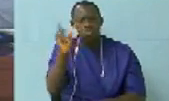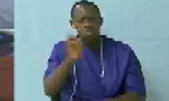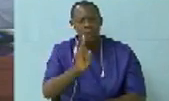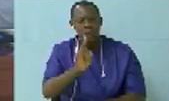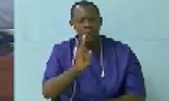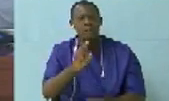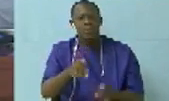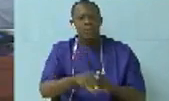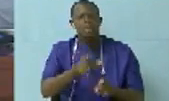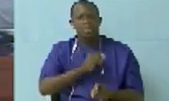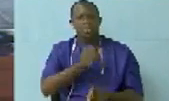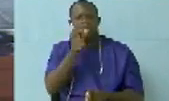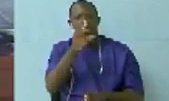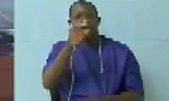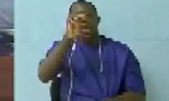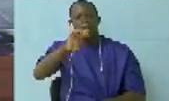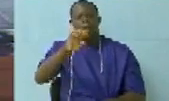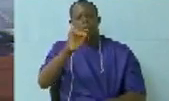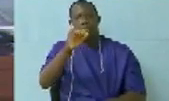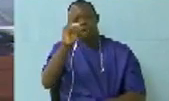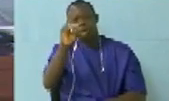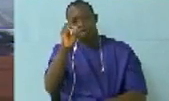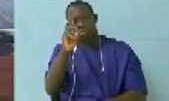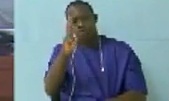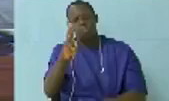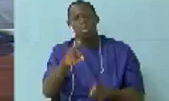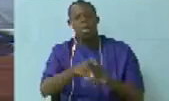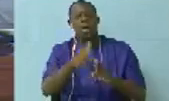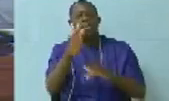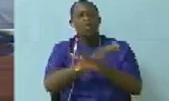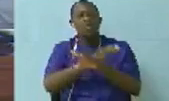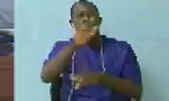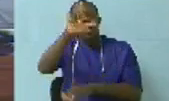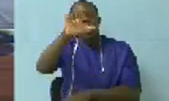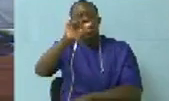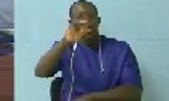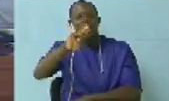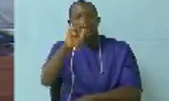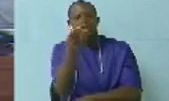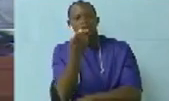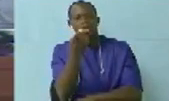Murujata. At the time, what position did Langton Bong hold?